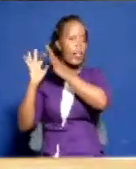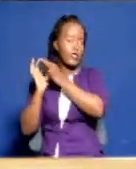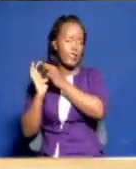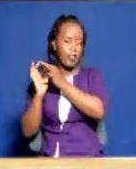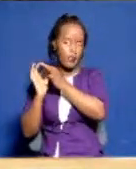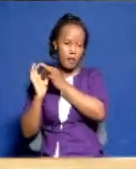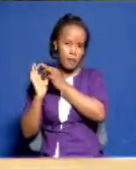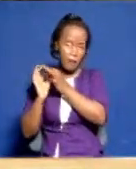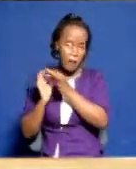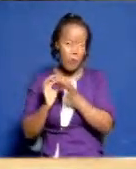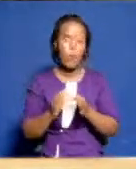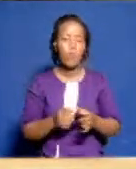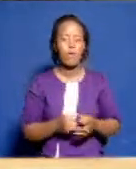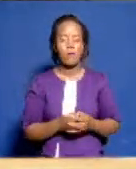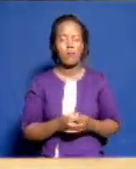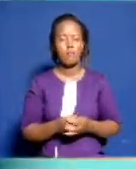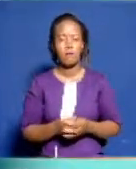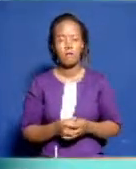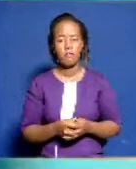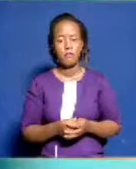for Channel 1 News.